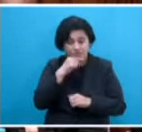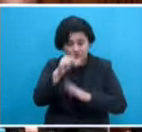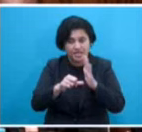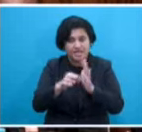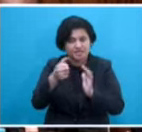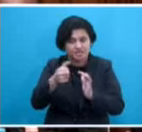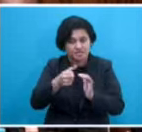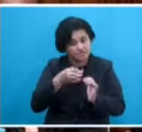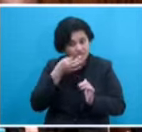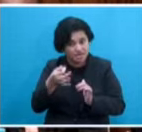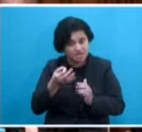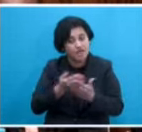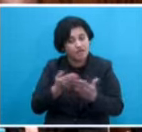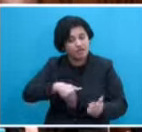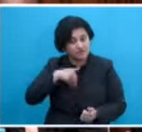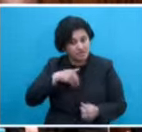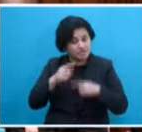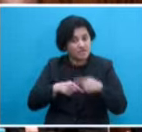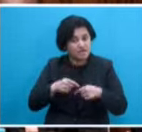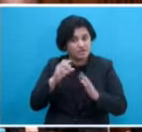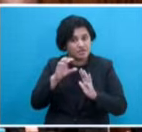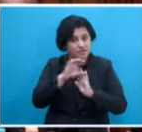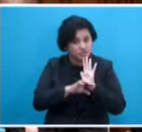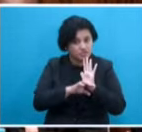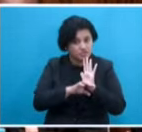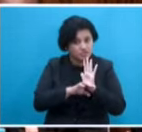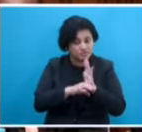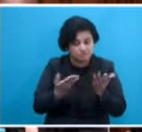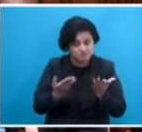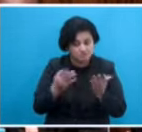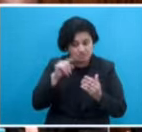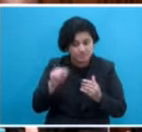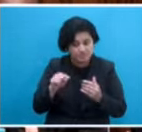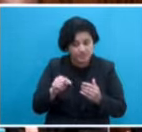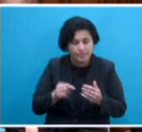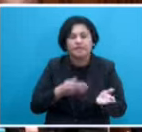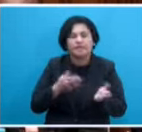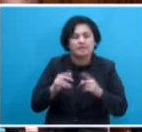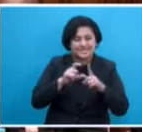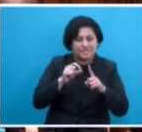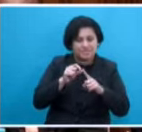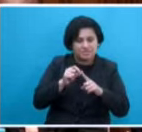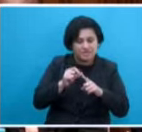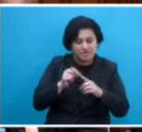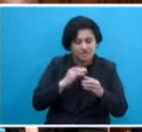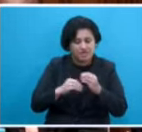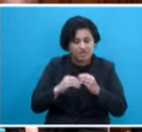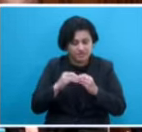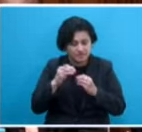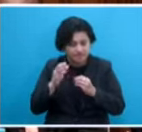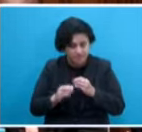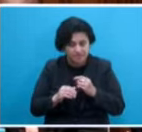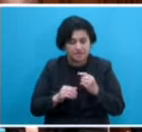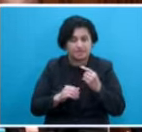Constitution? The Acting Chief Justice, Kamal Kumar, the DPP, Christopher Pride, the Police Commissioner,